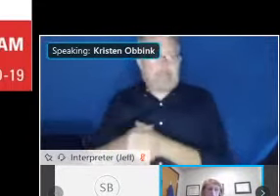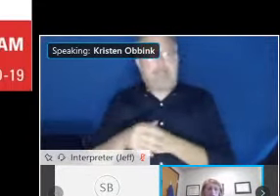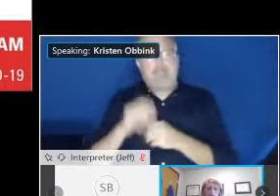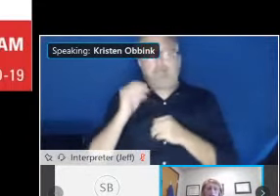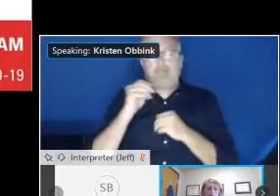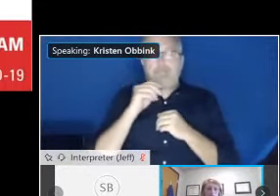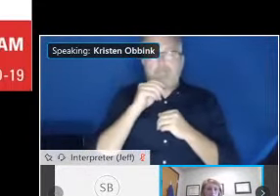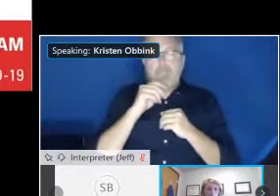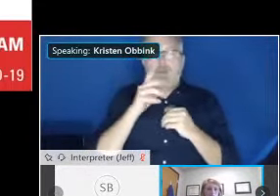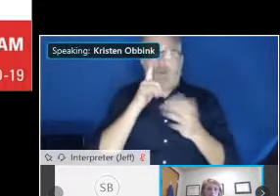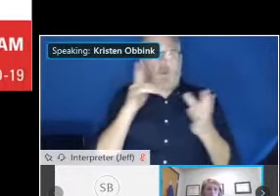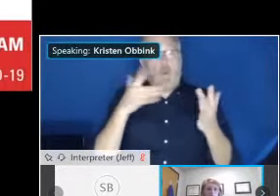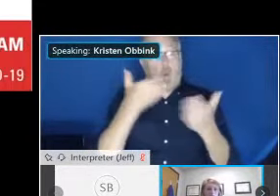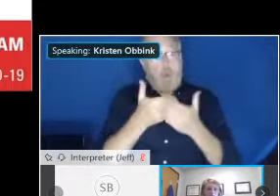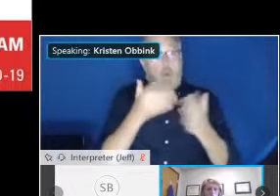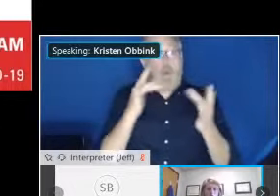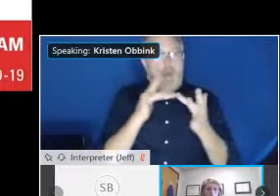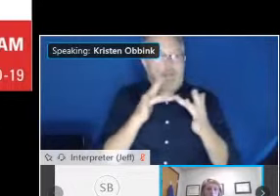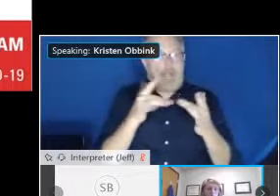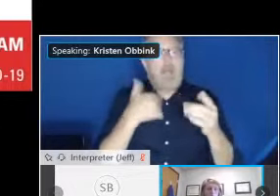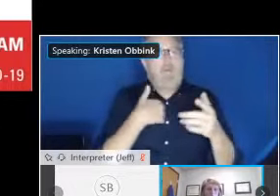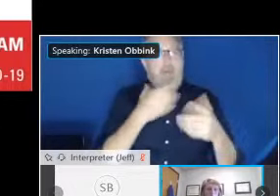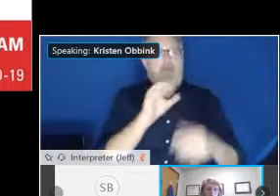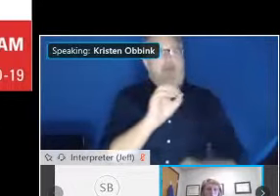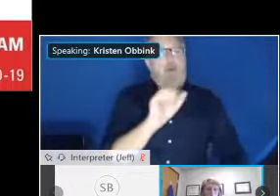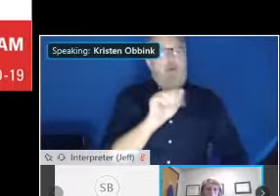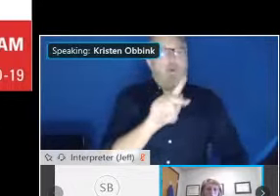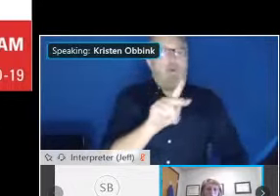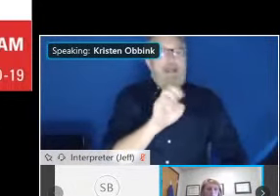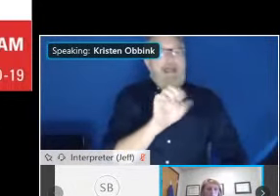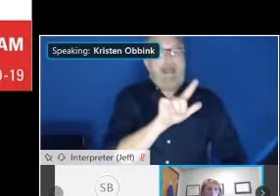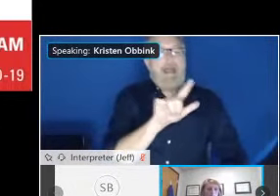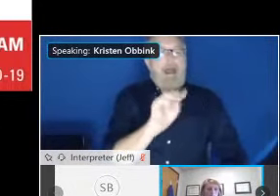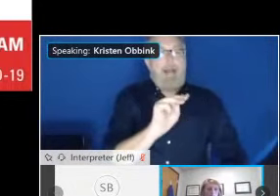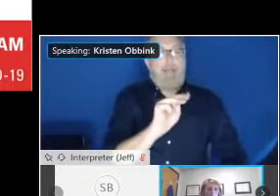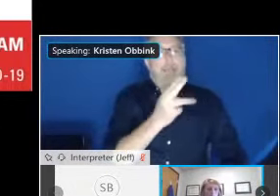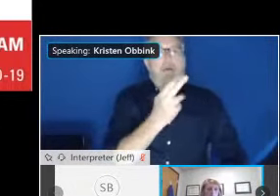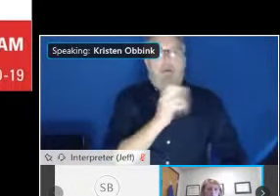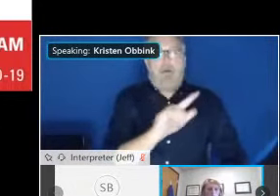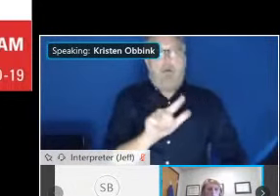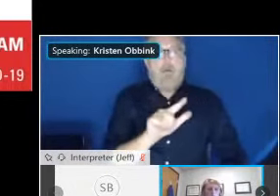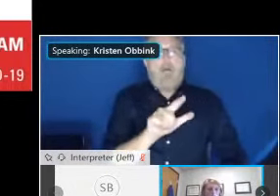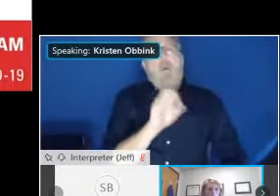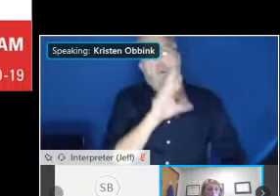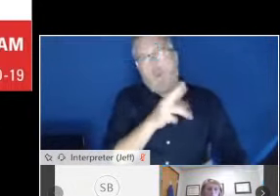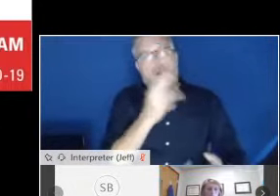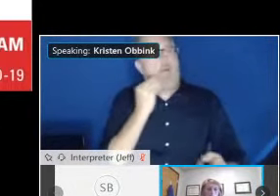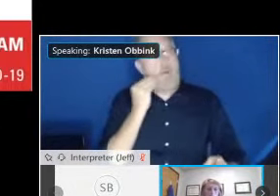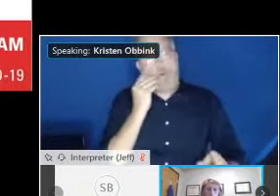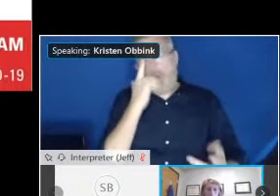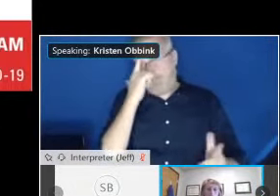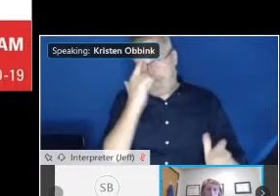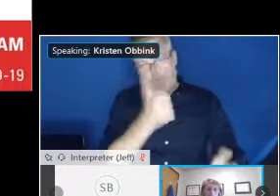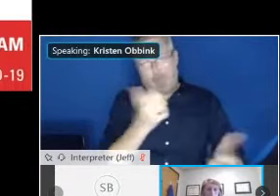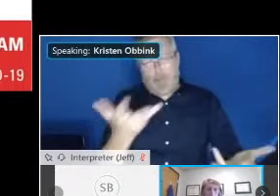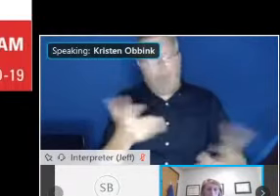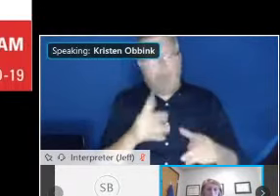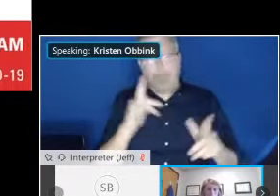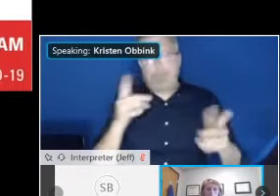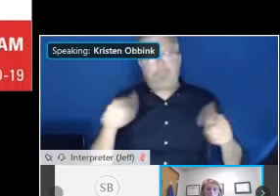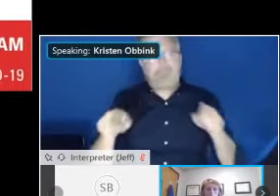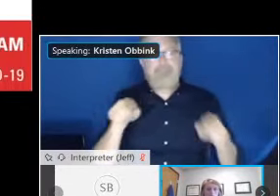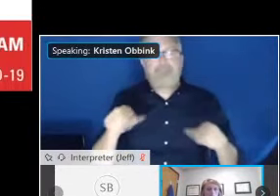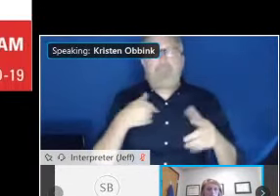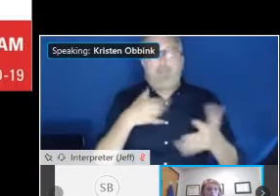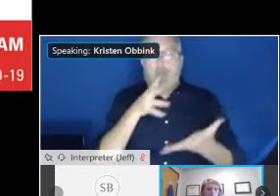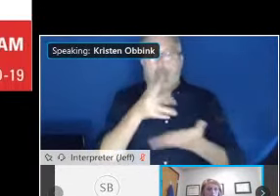a positive case. That's available in Oak Elm Hall, or the students may choose to quarantine at home. Our Department of Residence assists